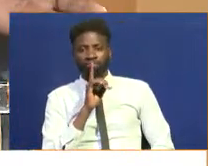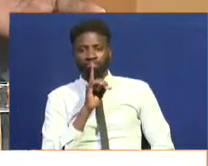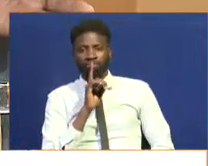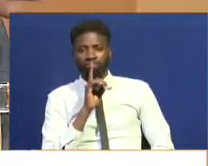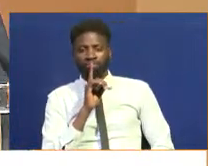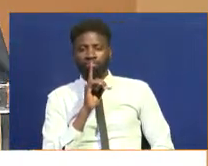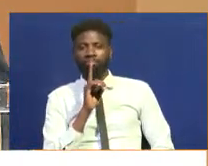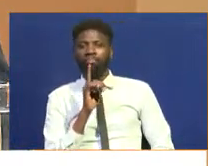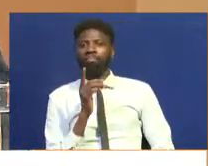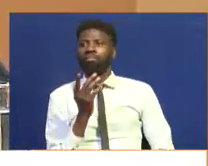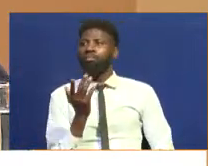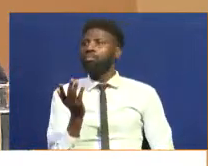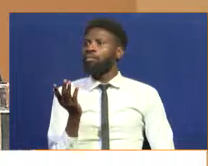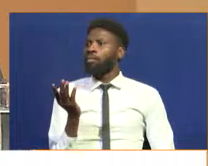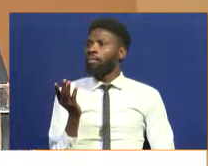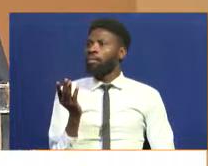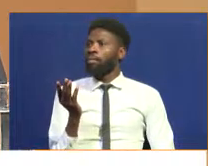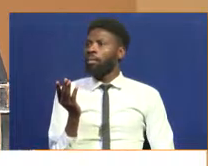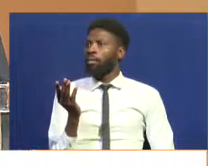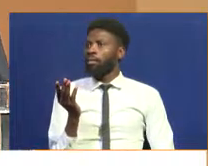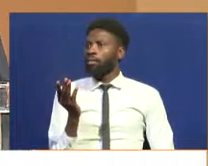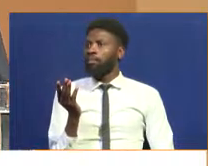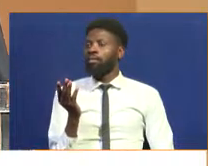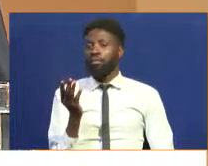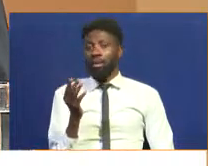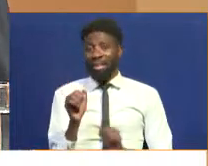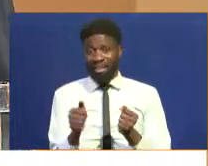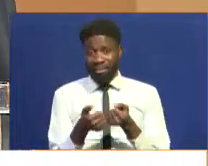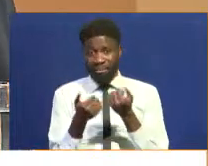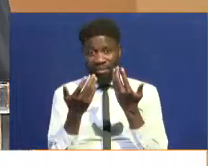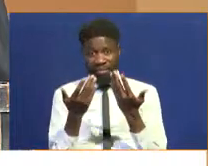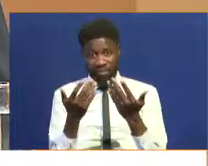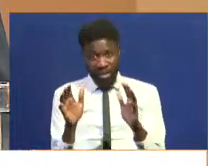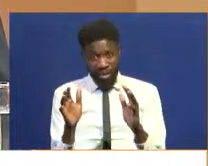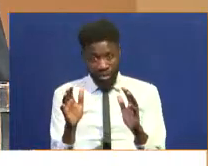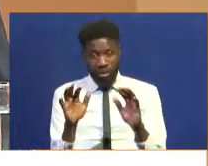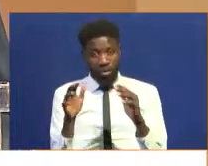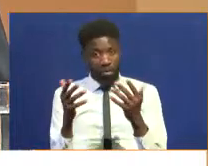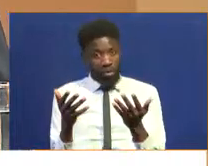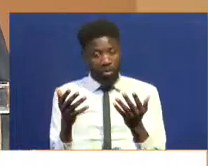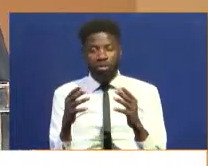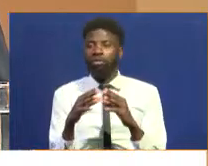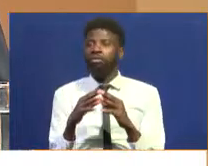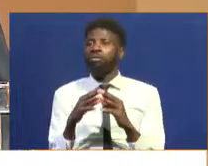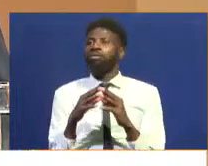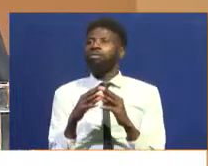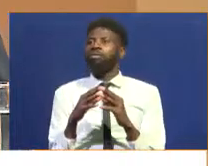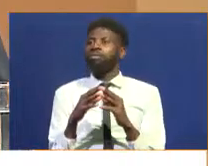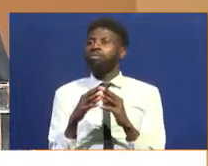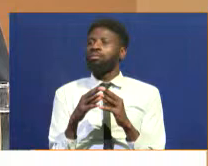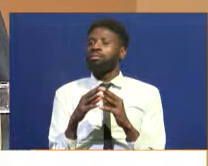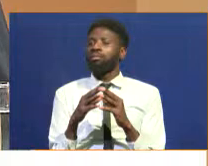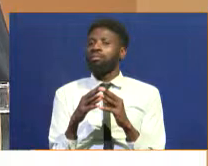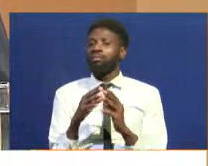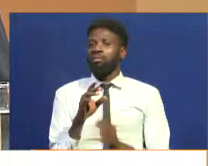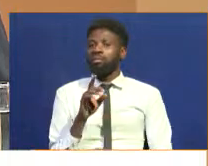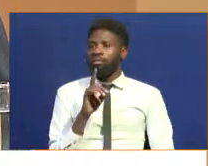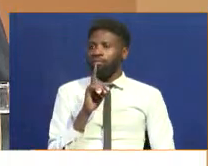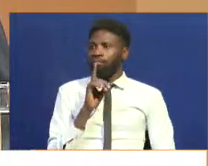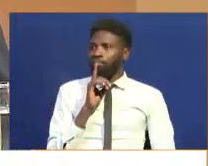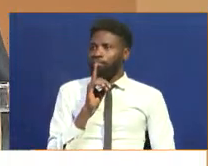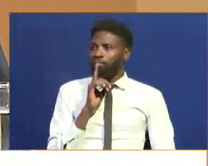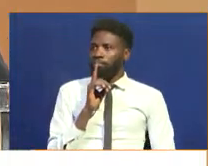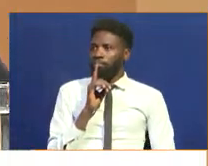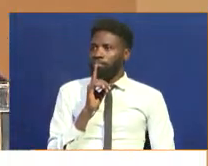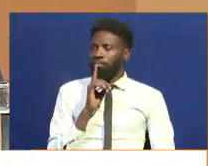a balance between the genders. And that has not been done. So somebody was questioning that. In fact, should this be an illegal parliament